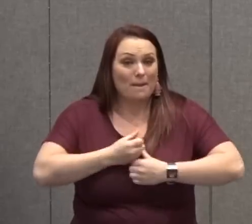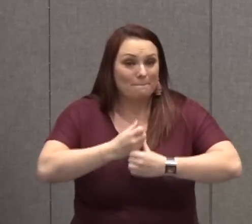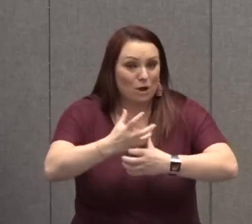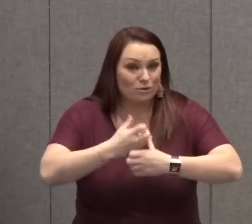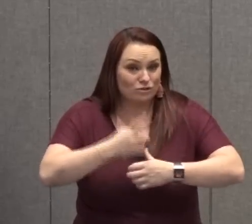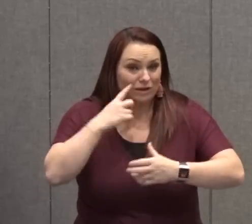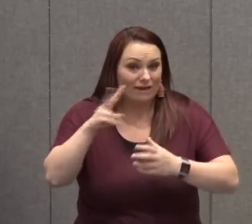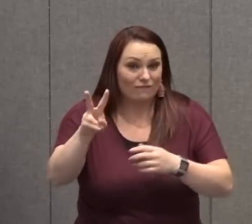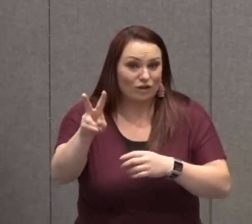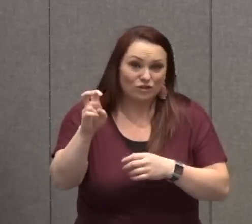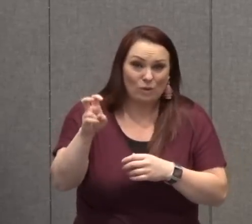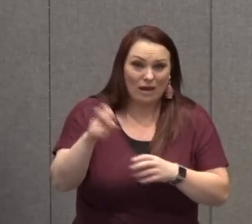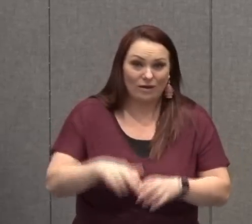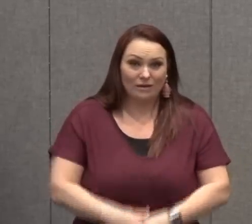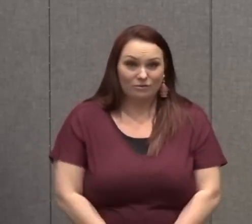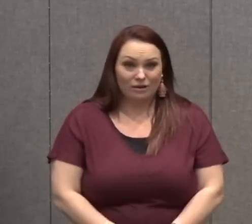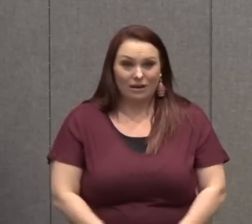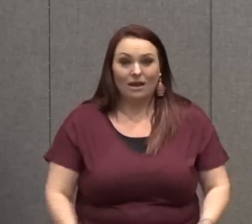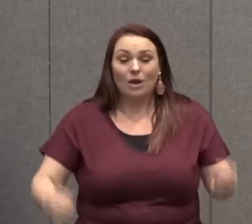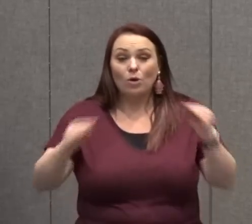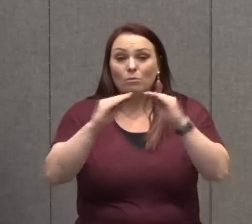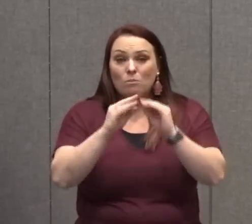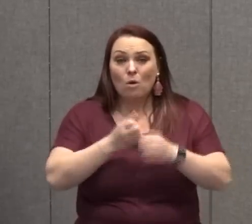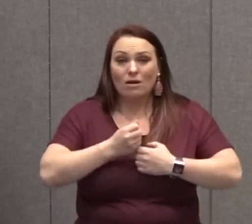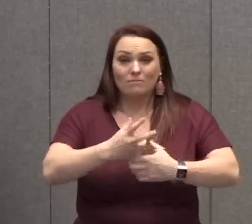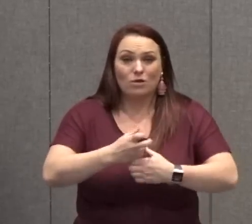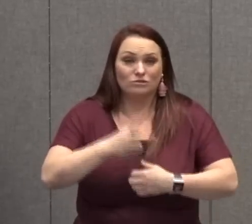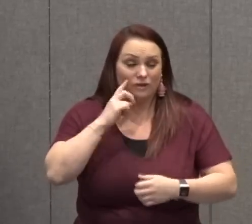more poetry more for 200